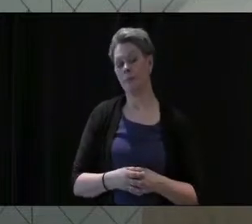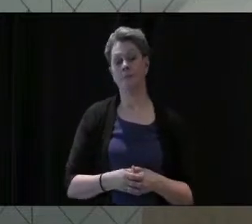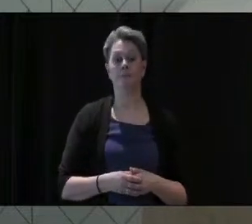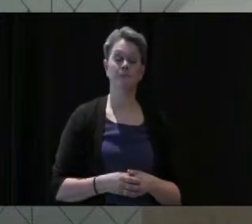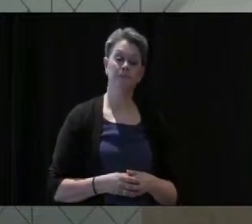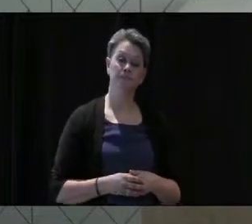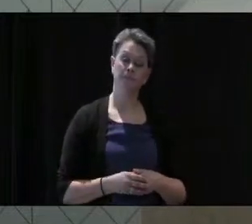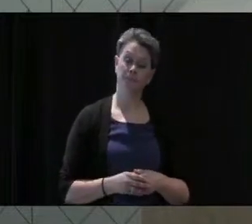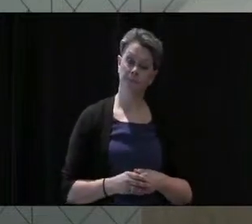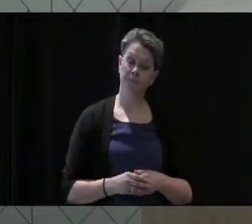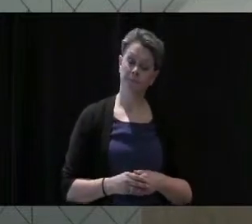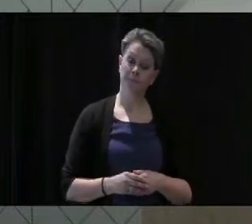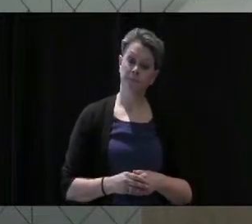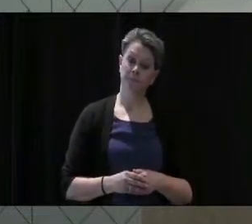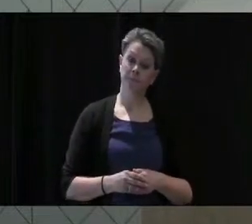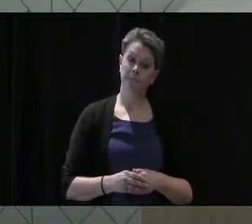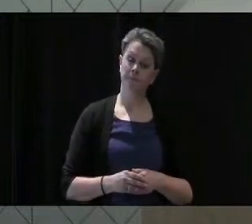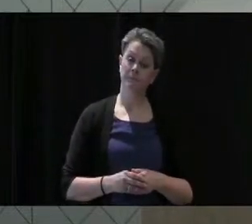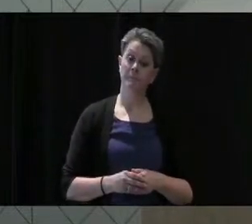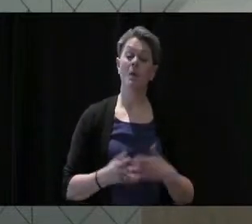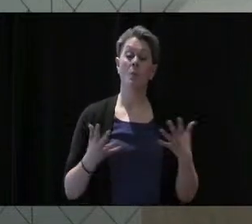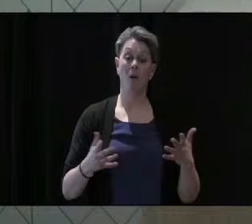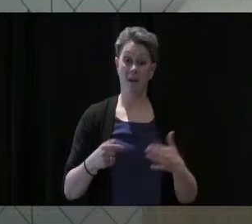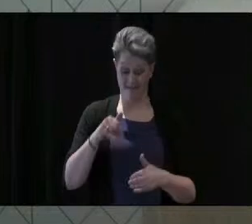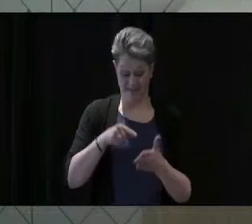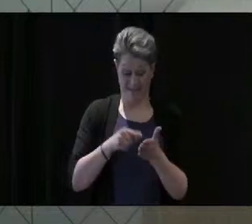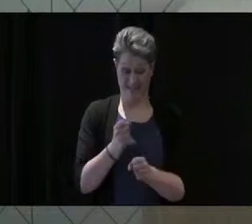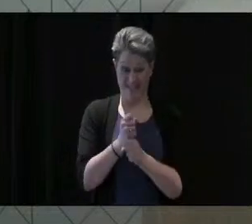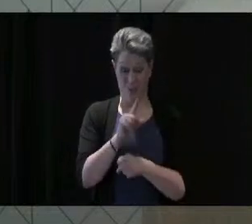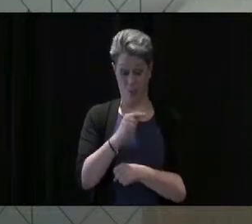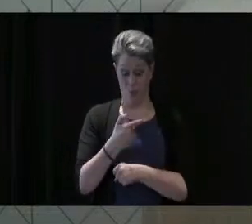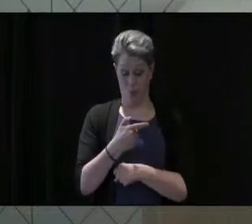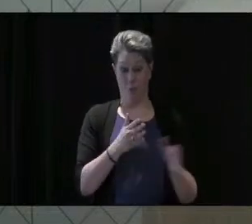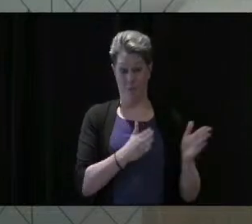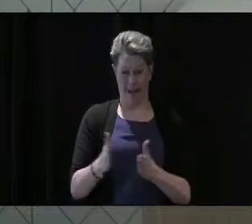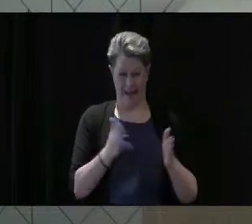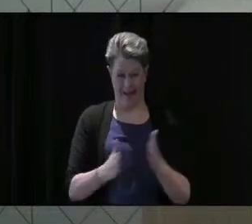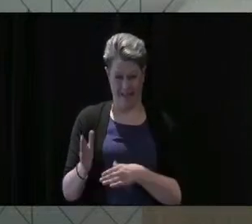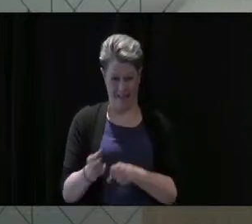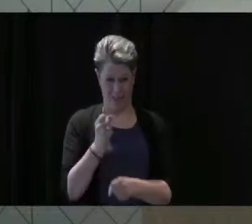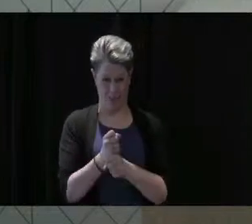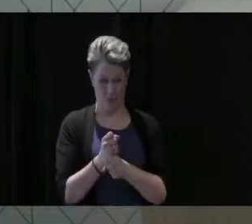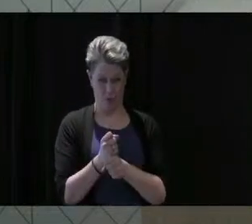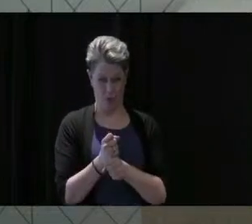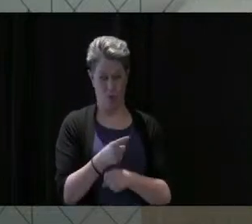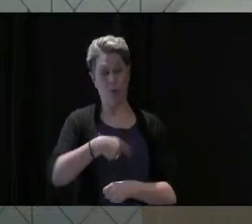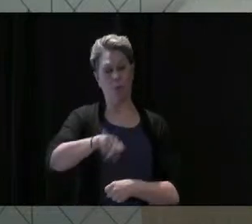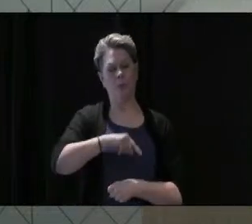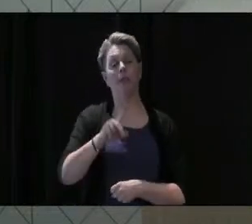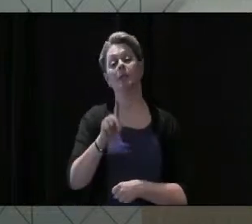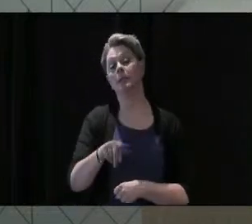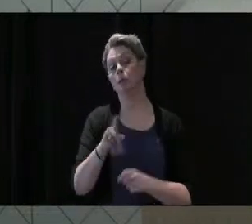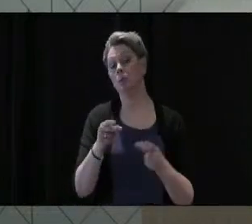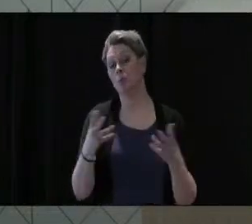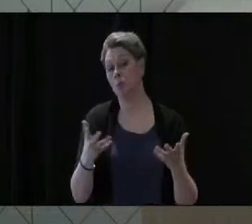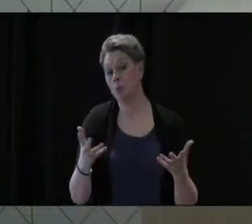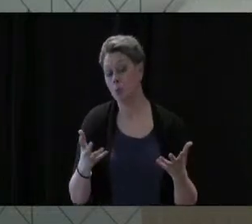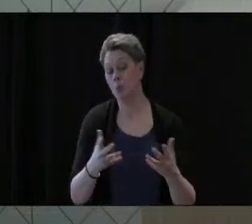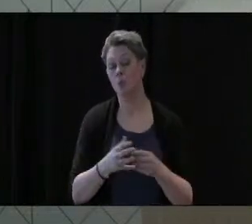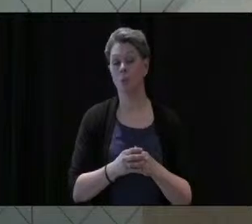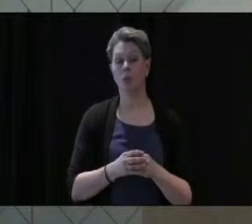Well, I think that in the planning year, we should get ready with all of